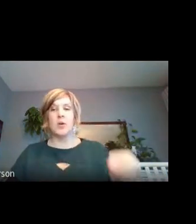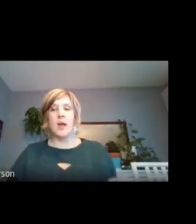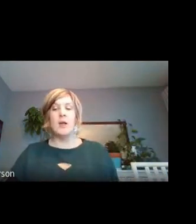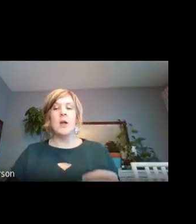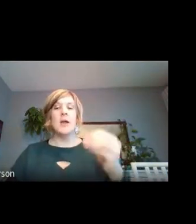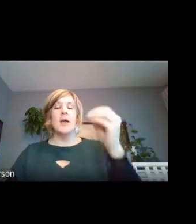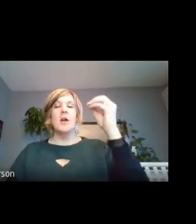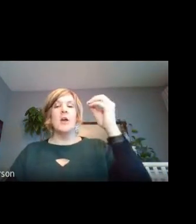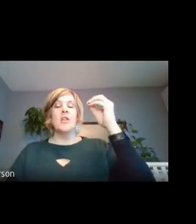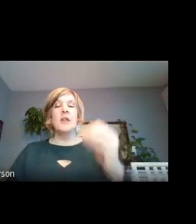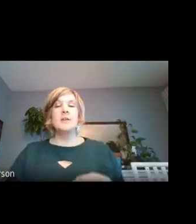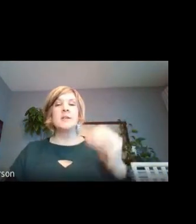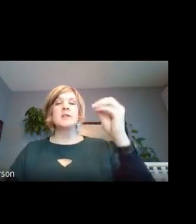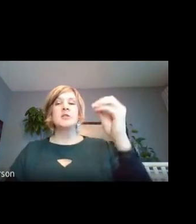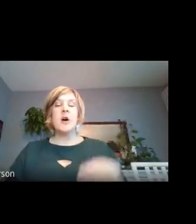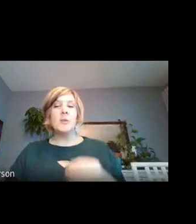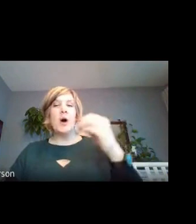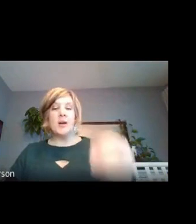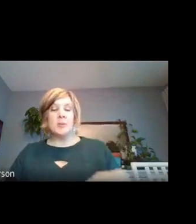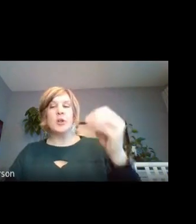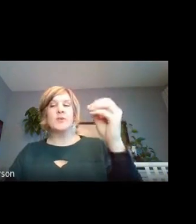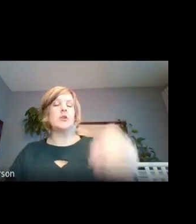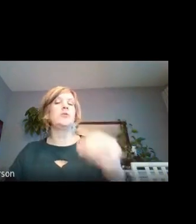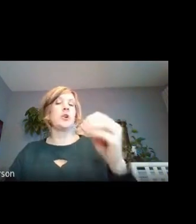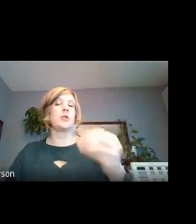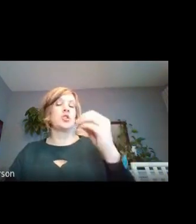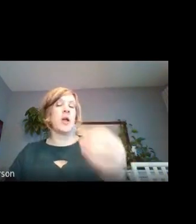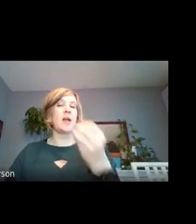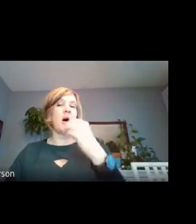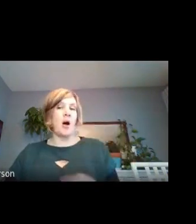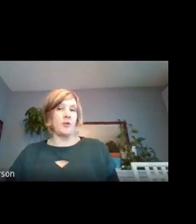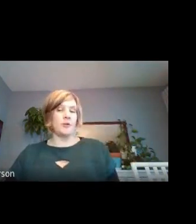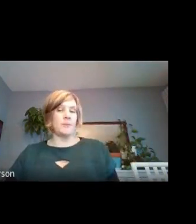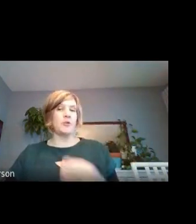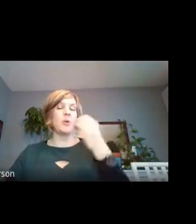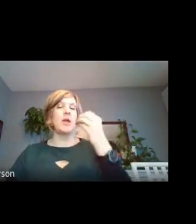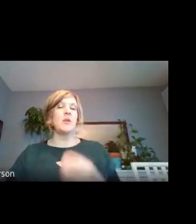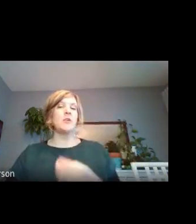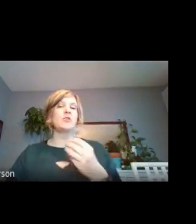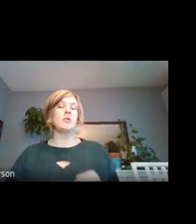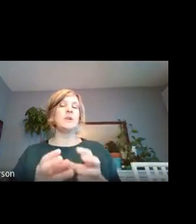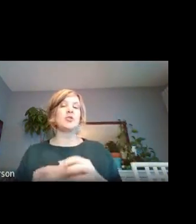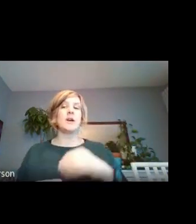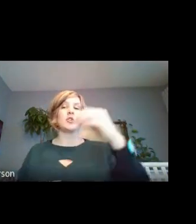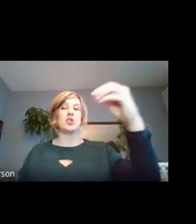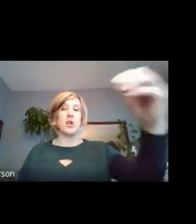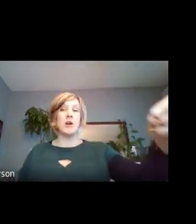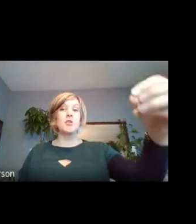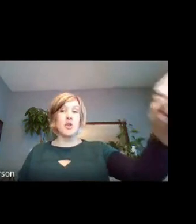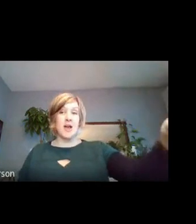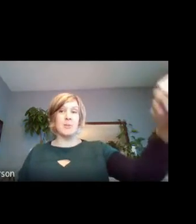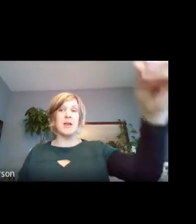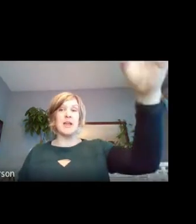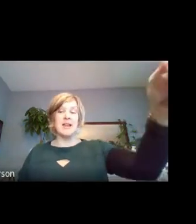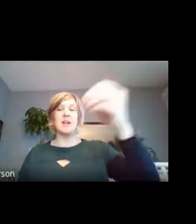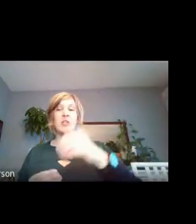okay this is not possible if you turn the chat off so if a student is trying to share